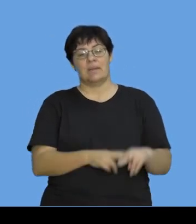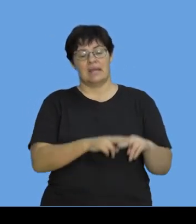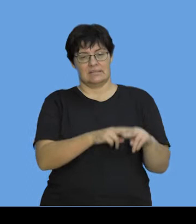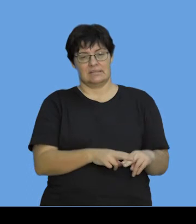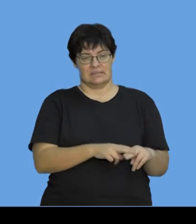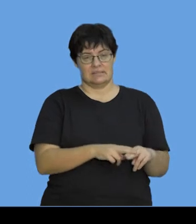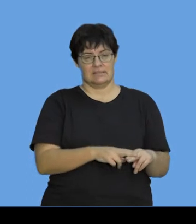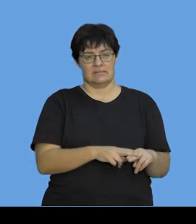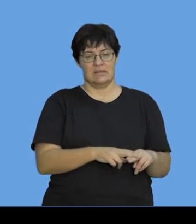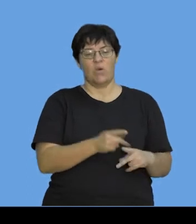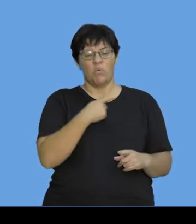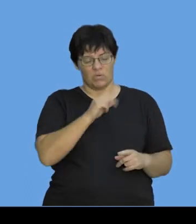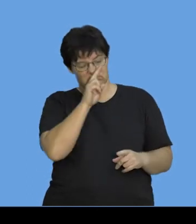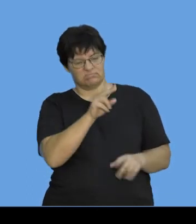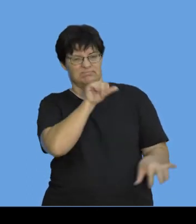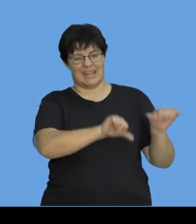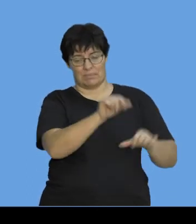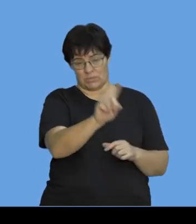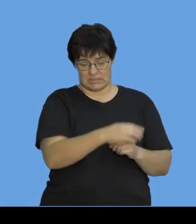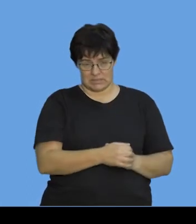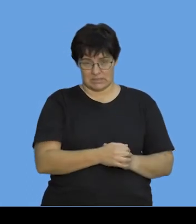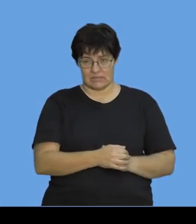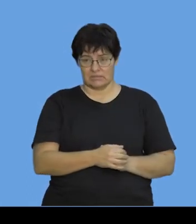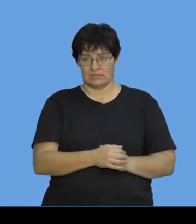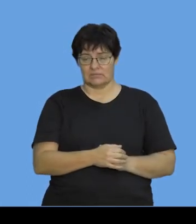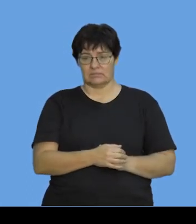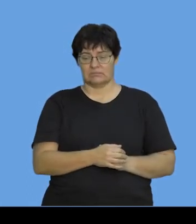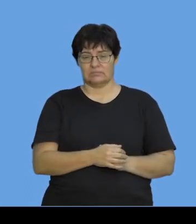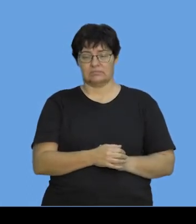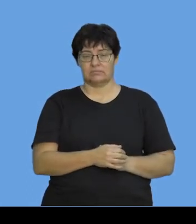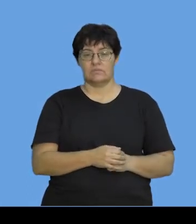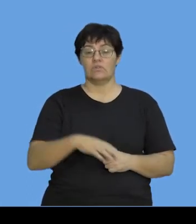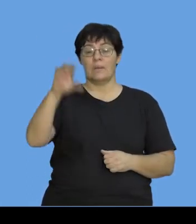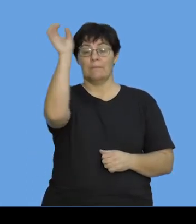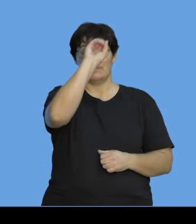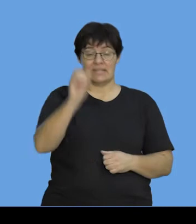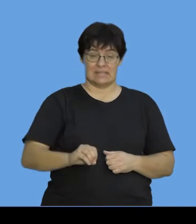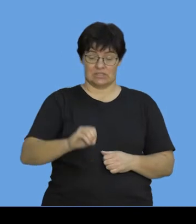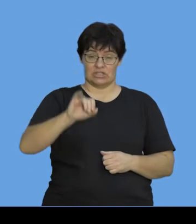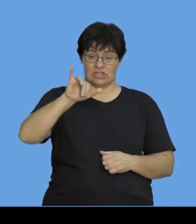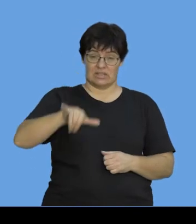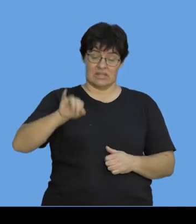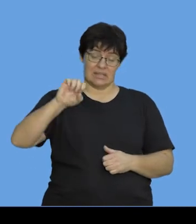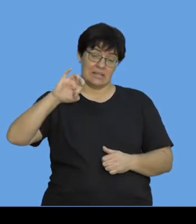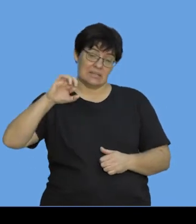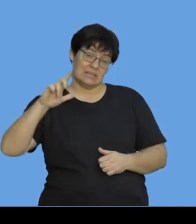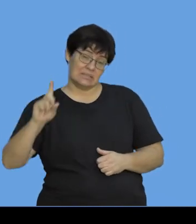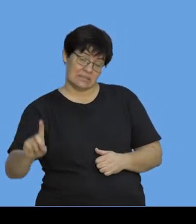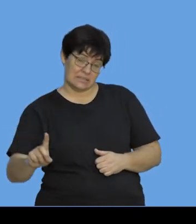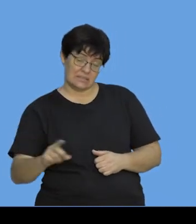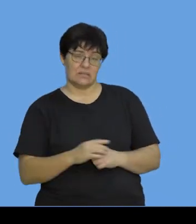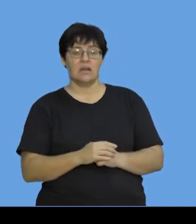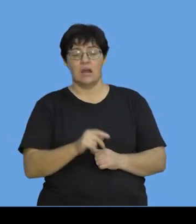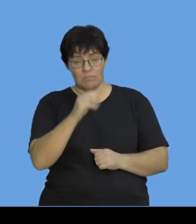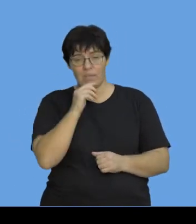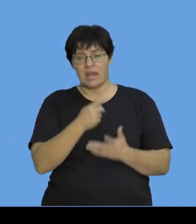the context under consideration, okay? And then, so the percentage yield, in the percentage yield, the actual yield